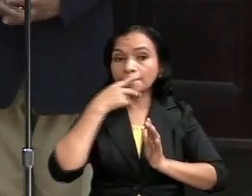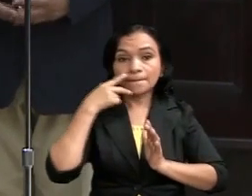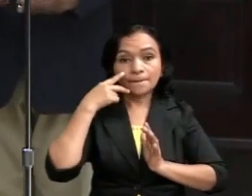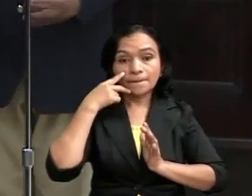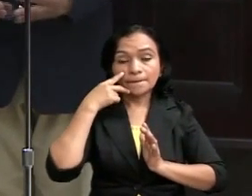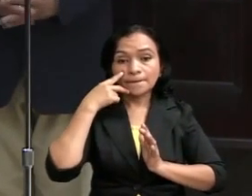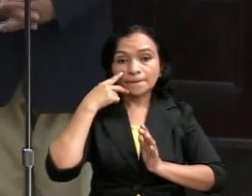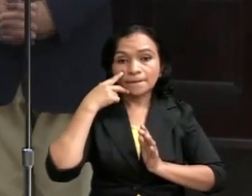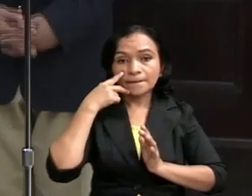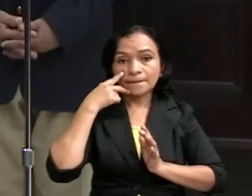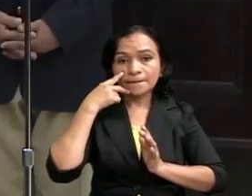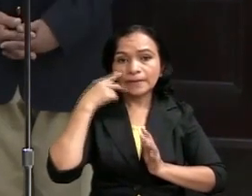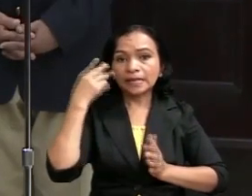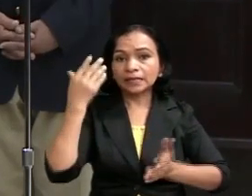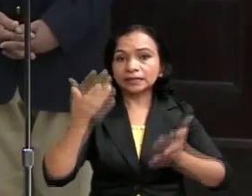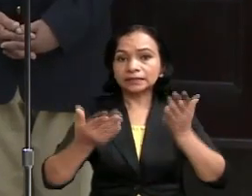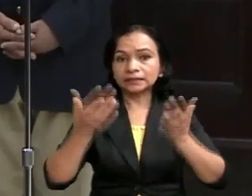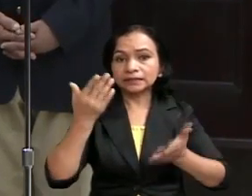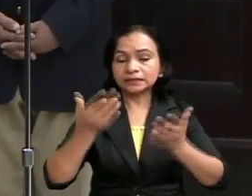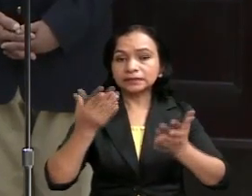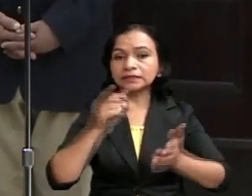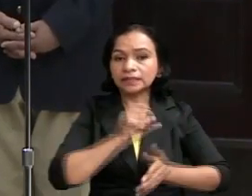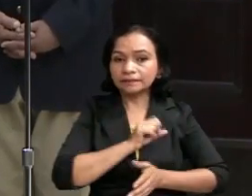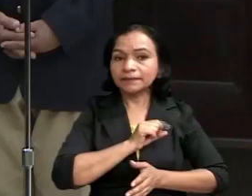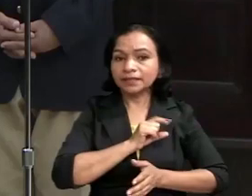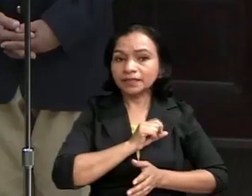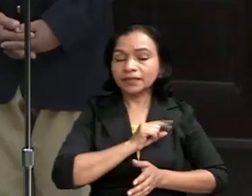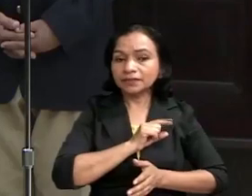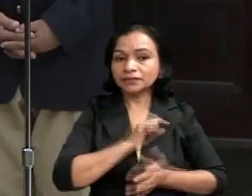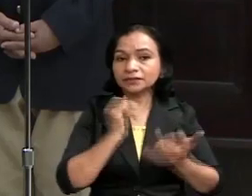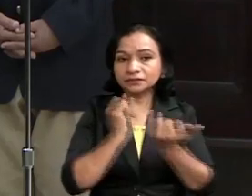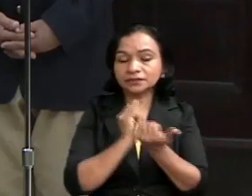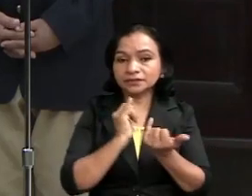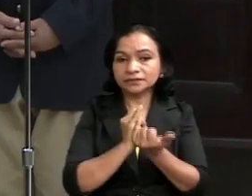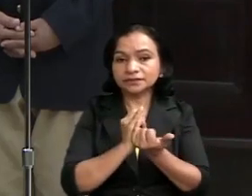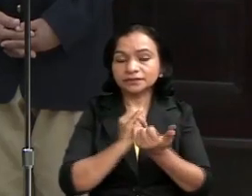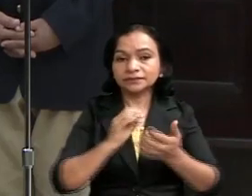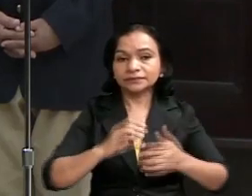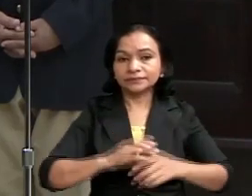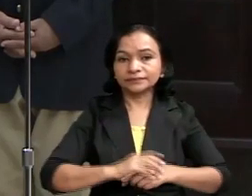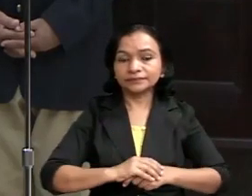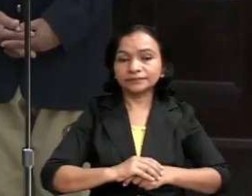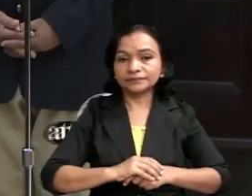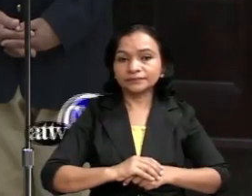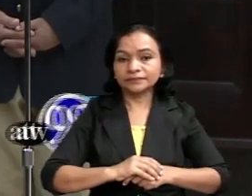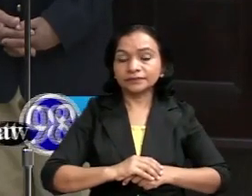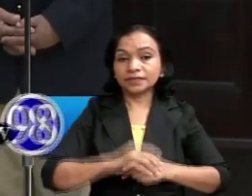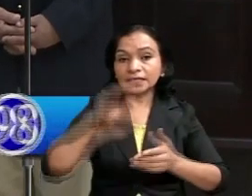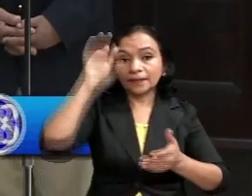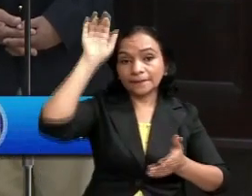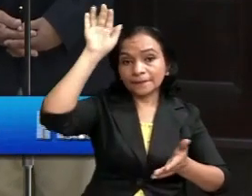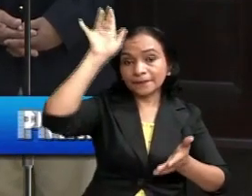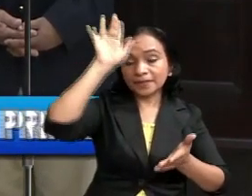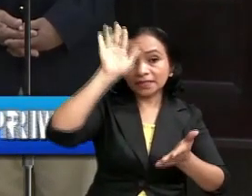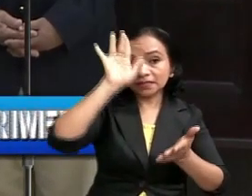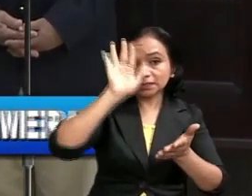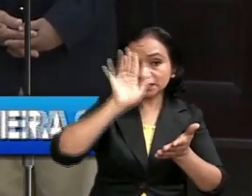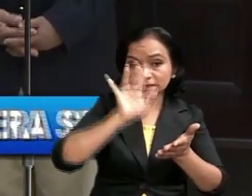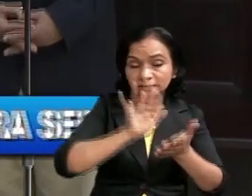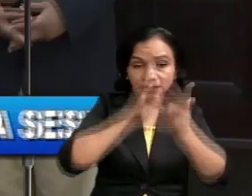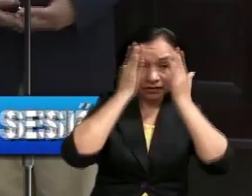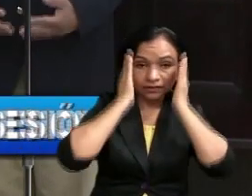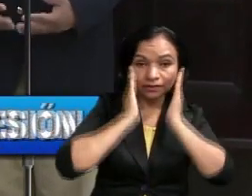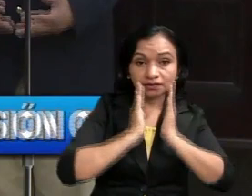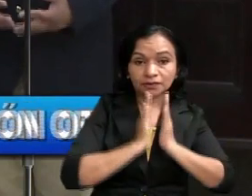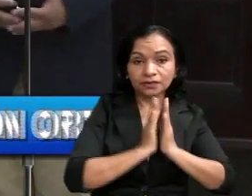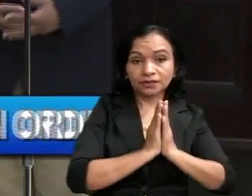terrenal, hubiese tenido pecado también. But the Holy Spirit came upon the Virgin and she did conceive. Pero el Espíritu Santo vino sobre la Virgen